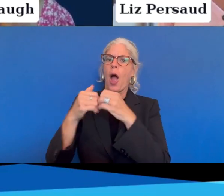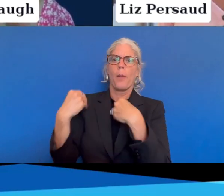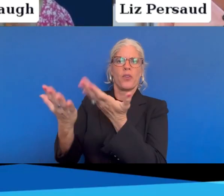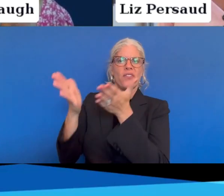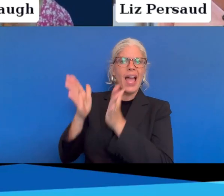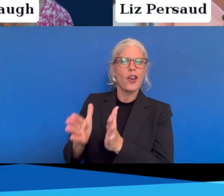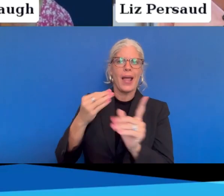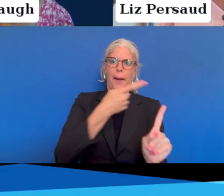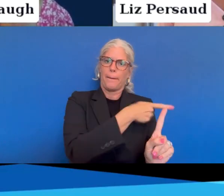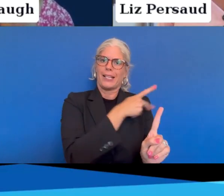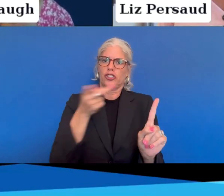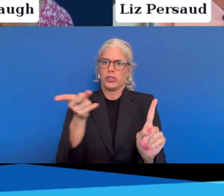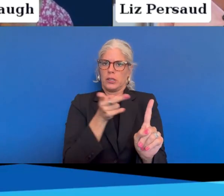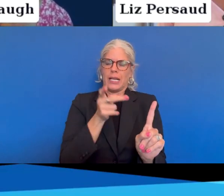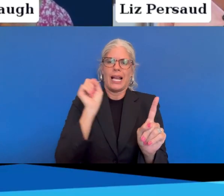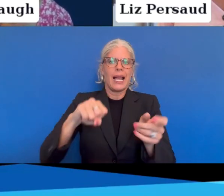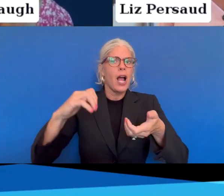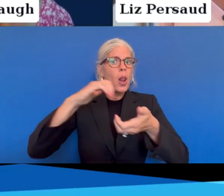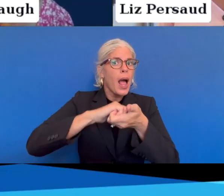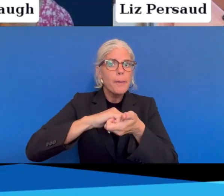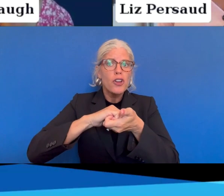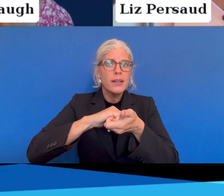provider and a patient can collaborate together?